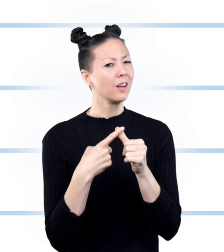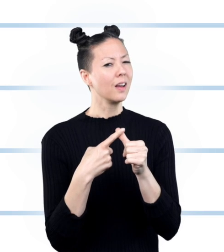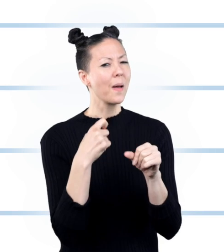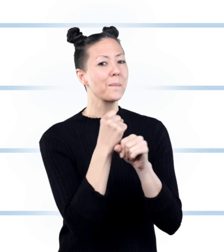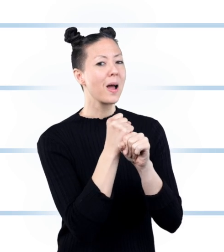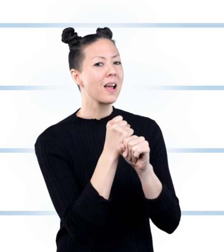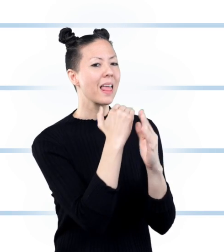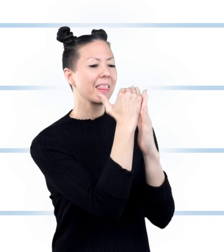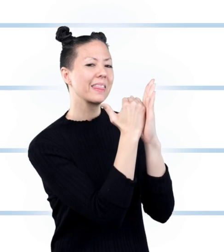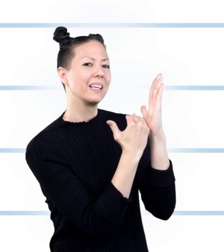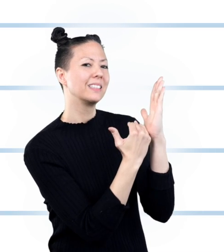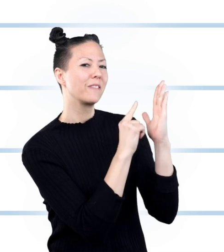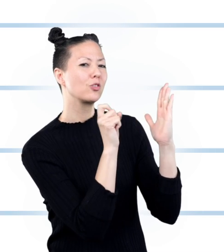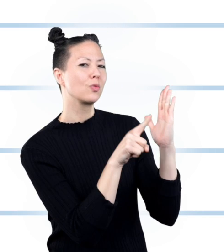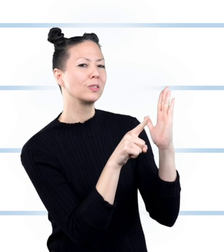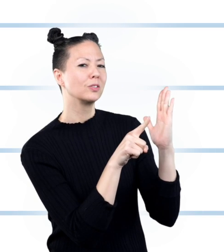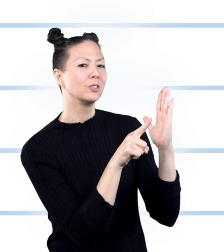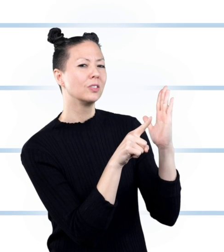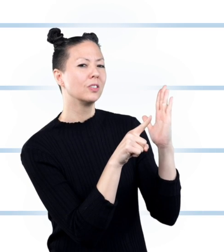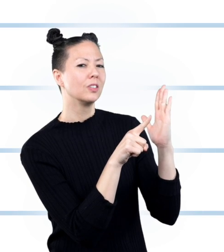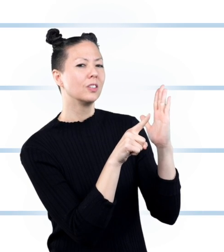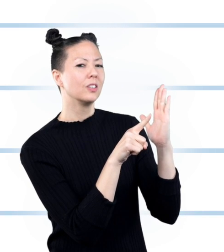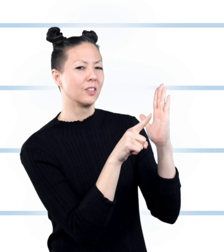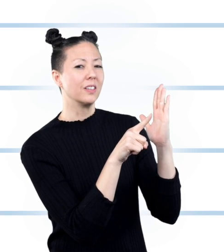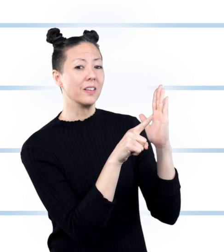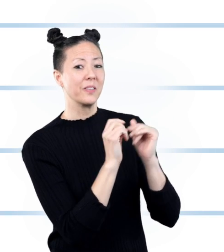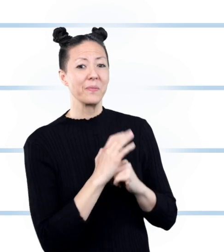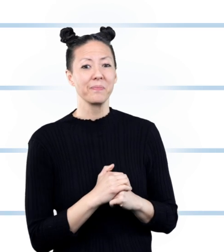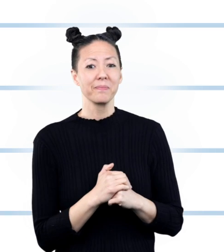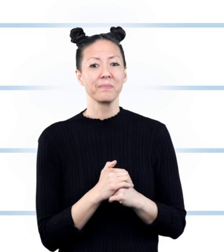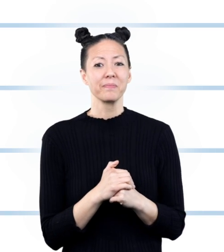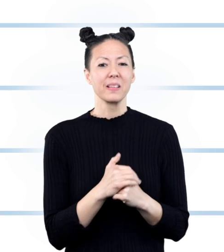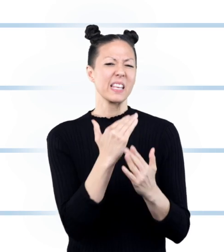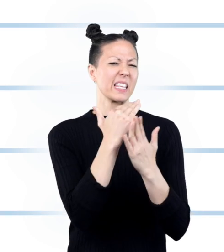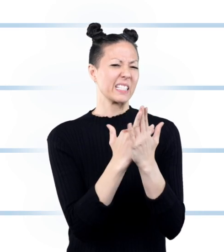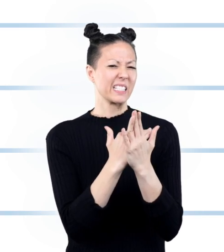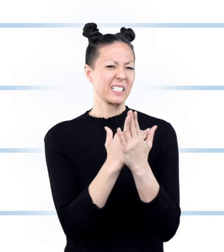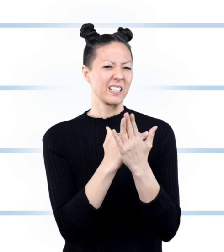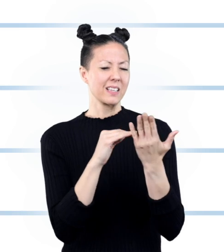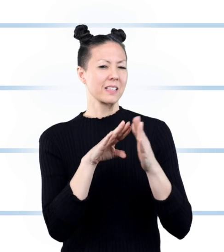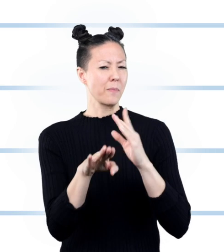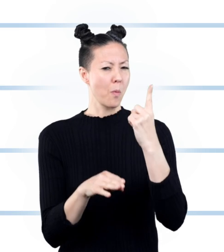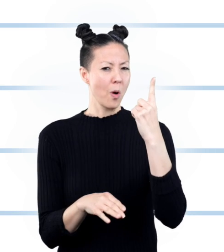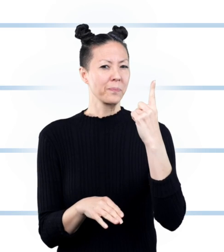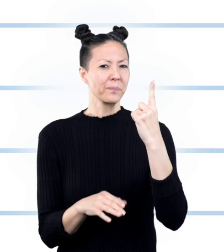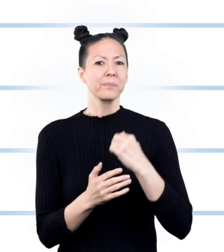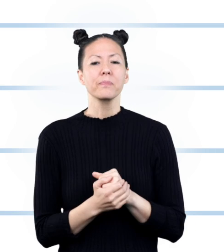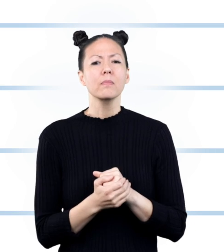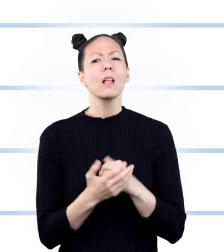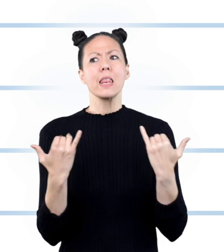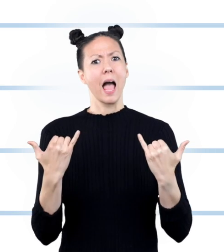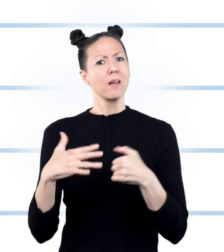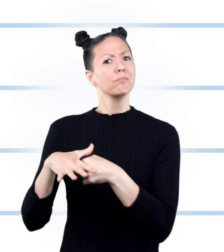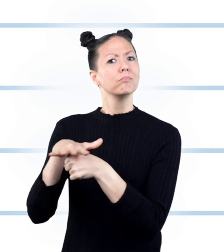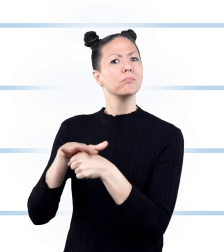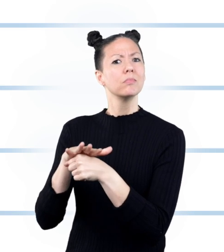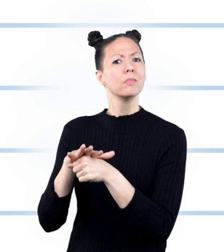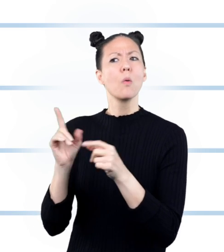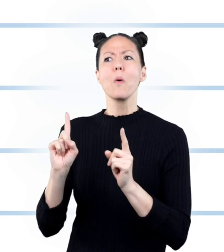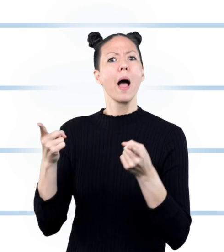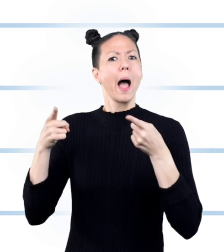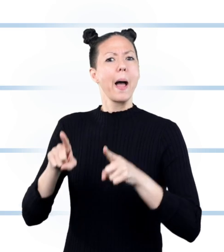a list of questions. Let's use the questions we listed in step 1. Where is the story taking